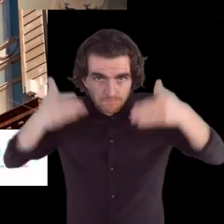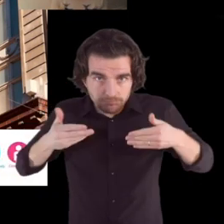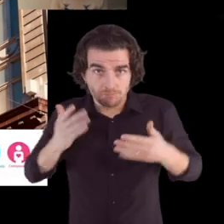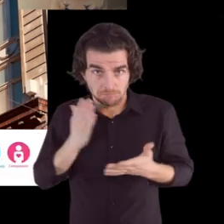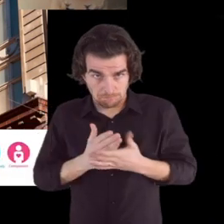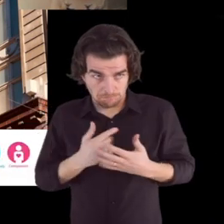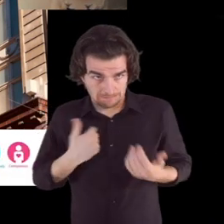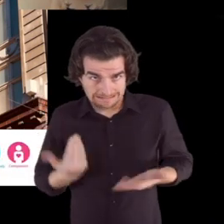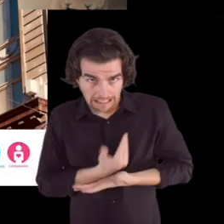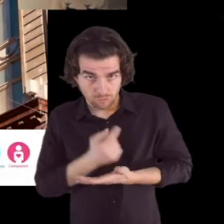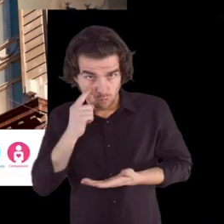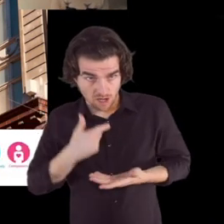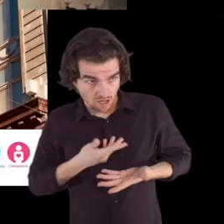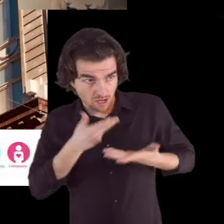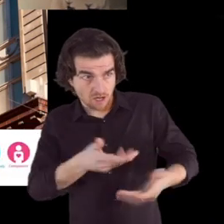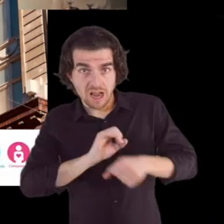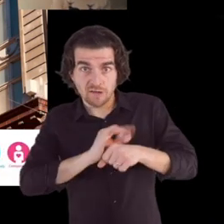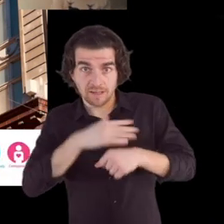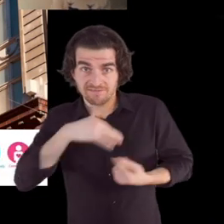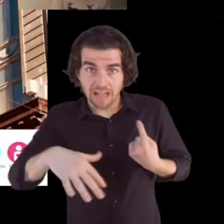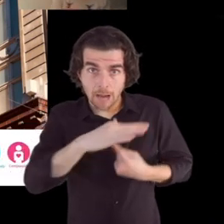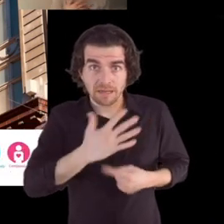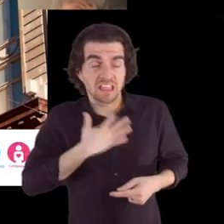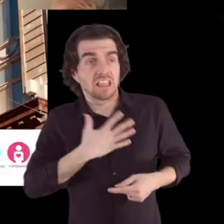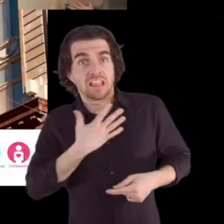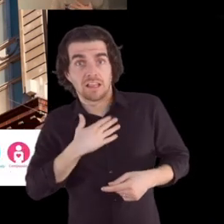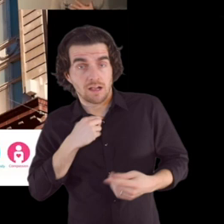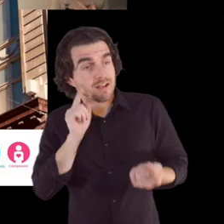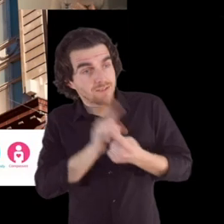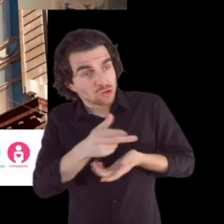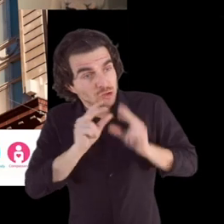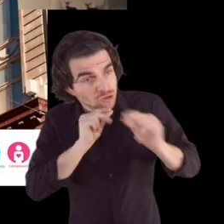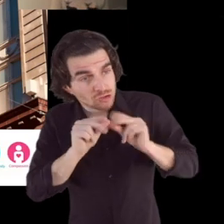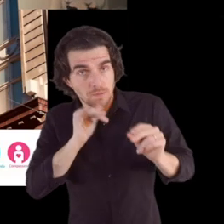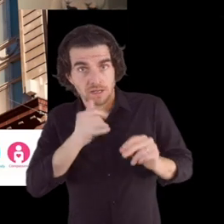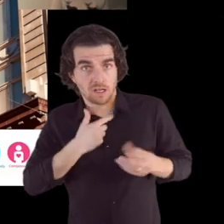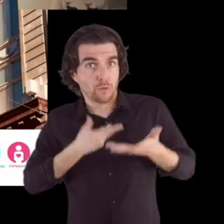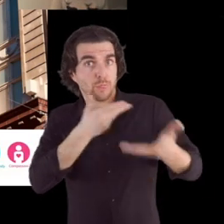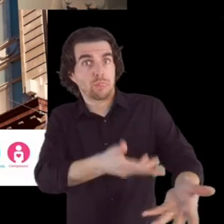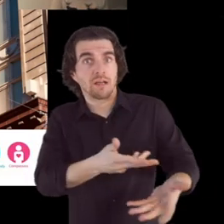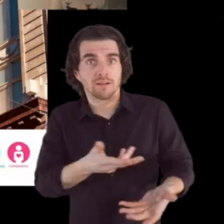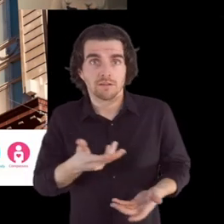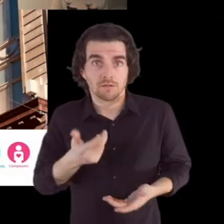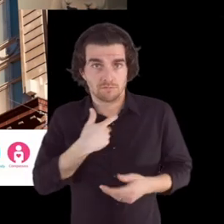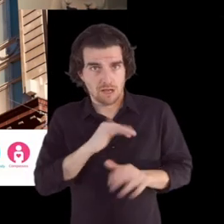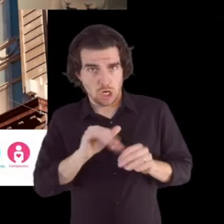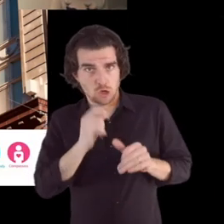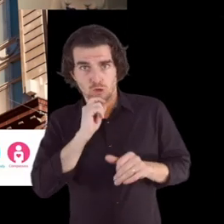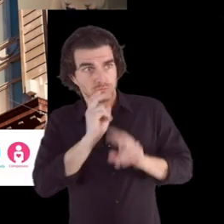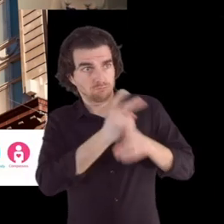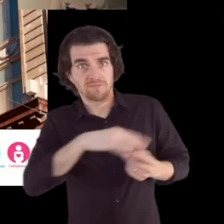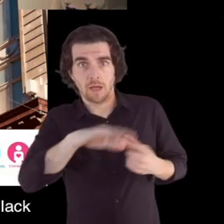to patients or family? I'm here to keep people safe and well. What if I pass it on to them? Who will take care of my family if I become